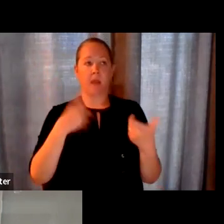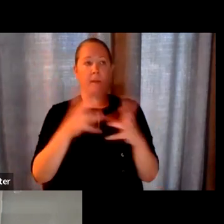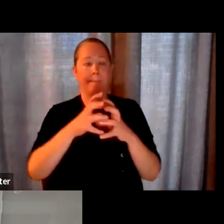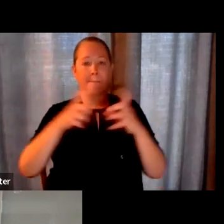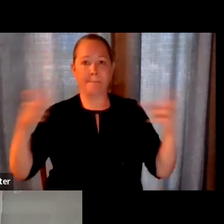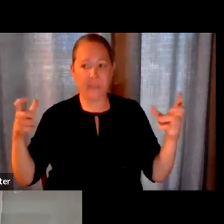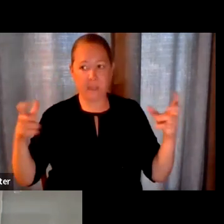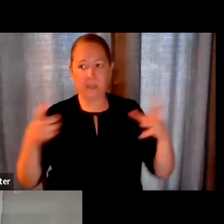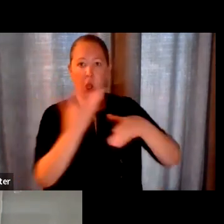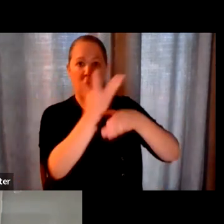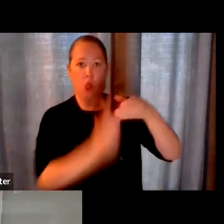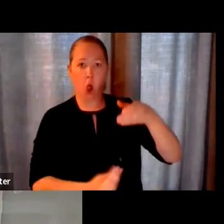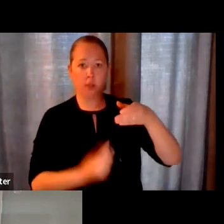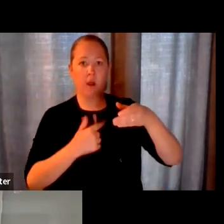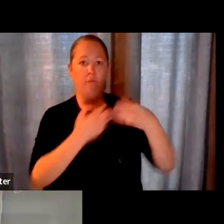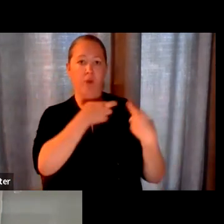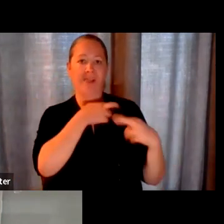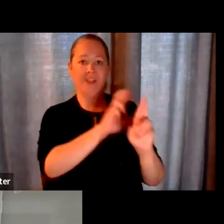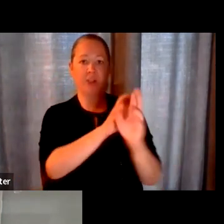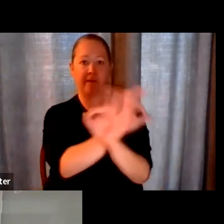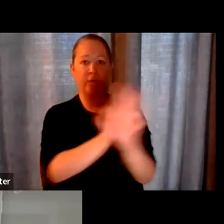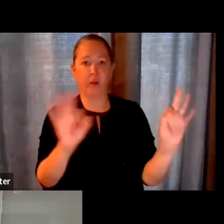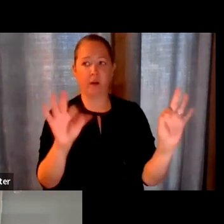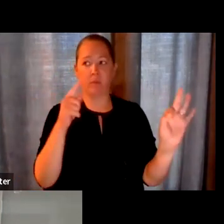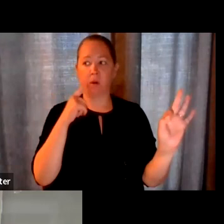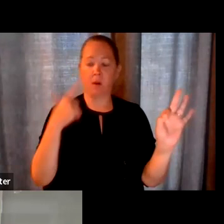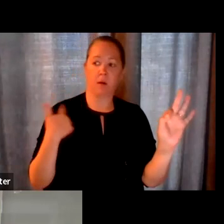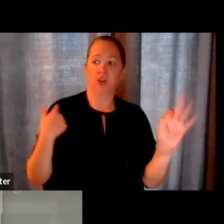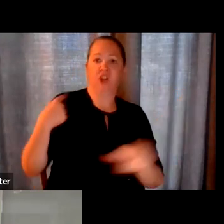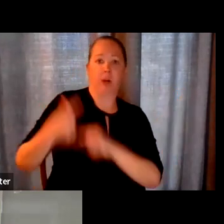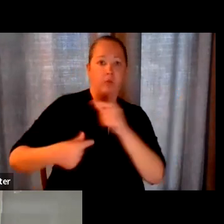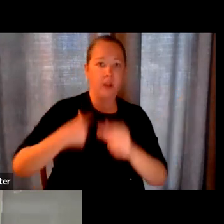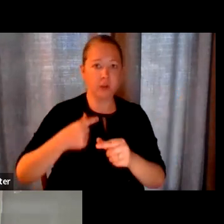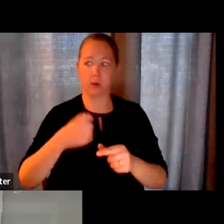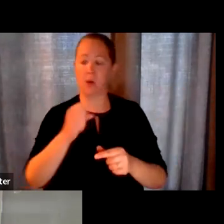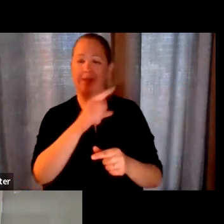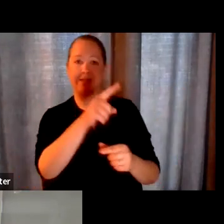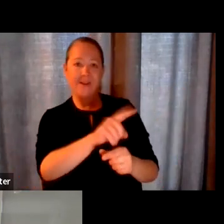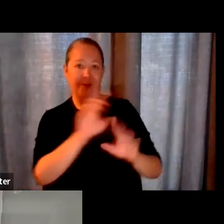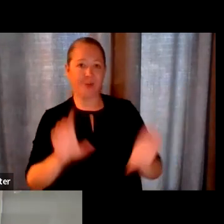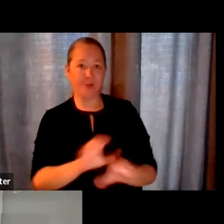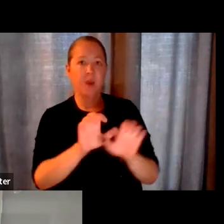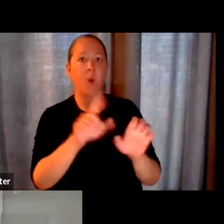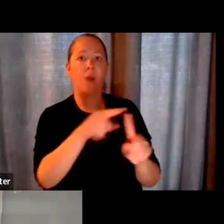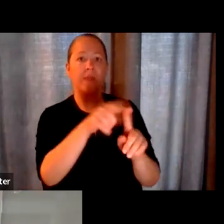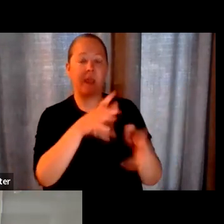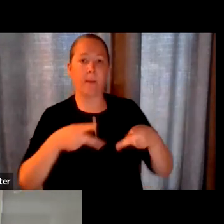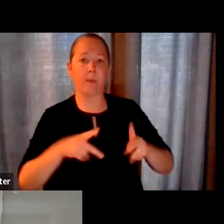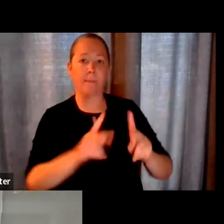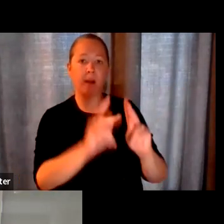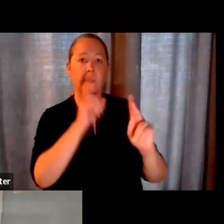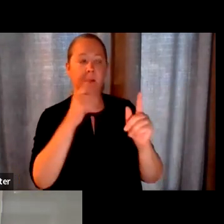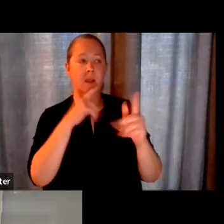of religious freedom in a generation. And they did that when they permitted an agent of the state to